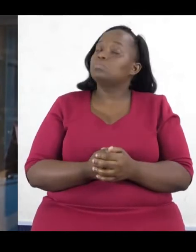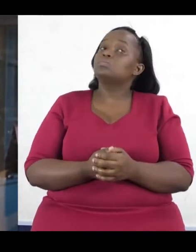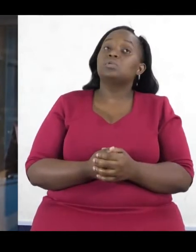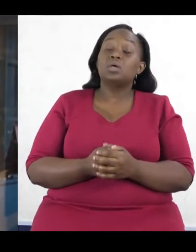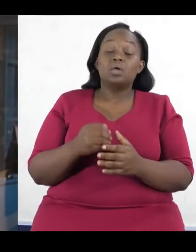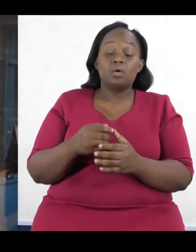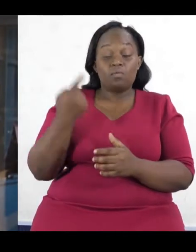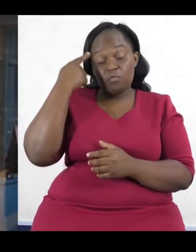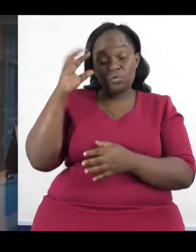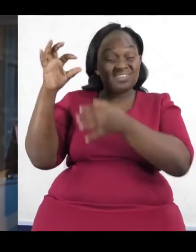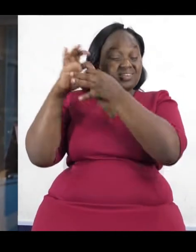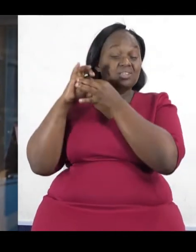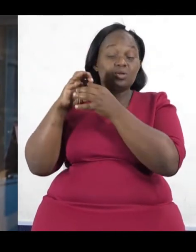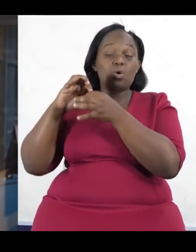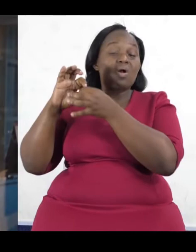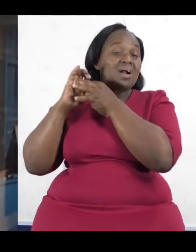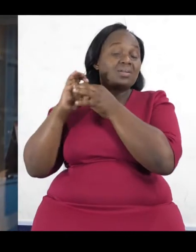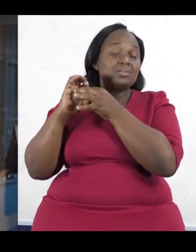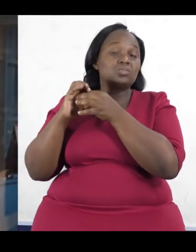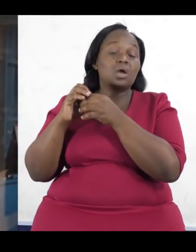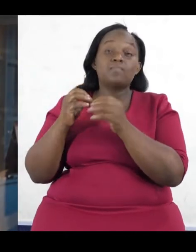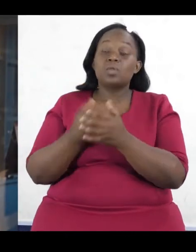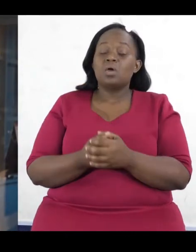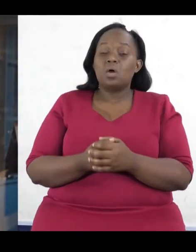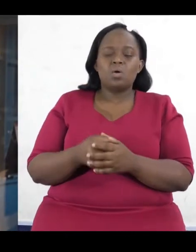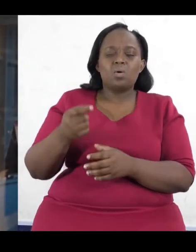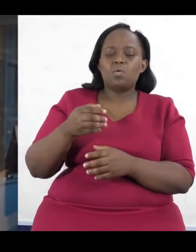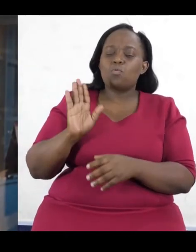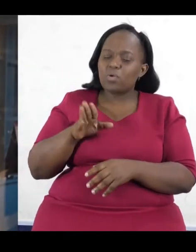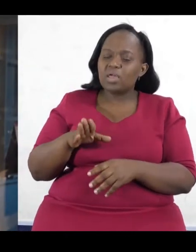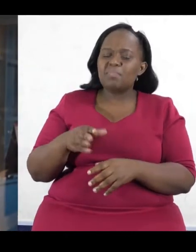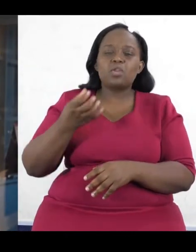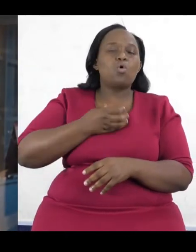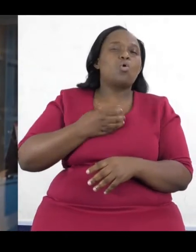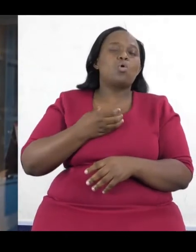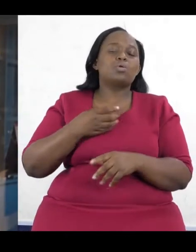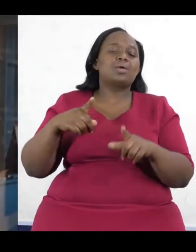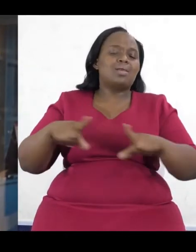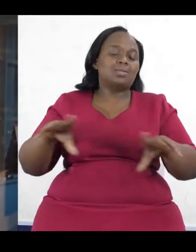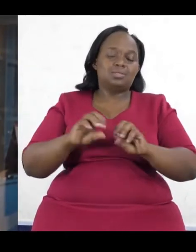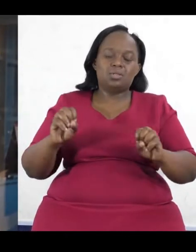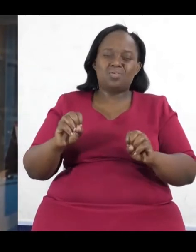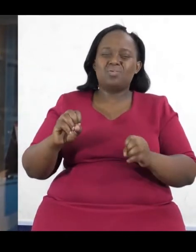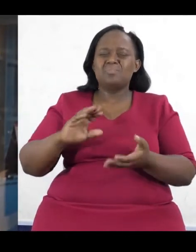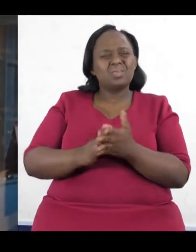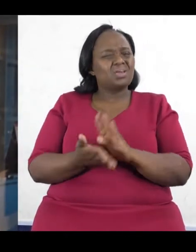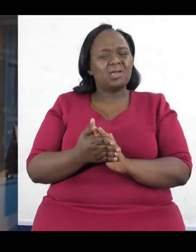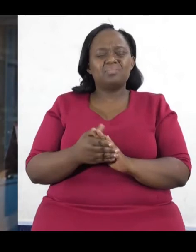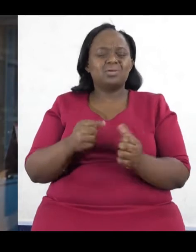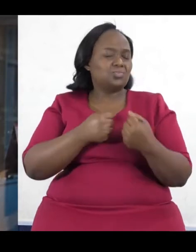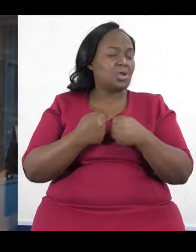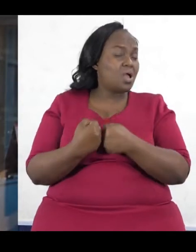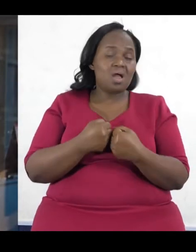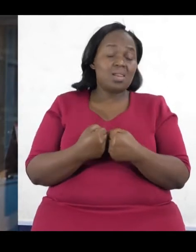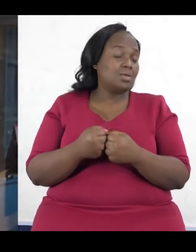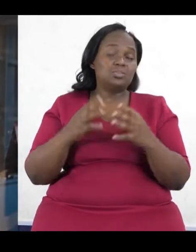practices, women are not allowed to own land. Okay? So it becomes a big challenge. And